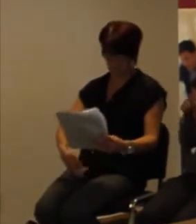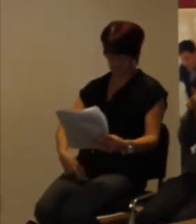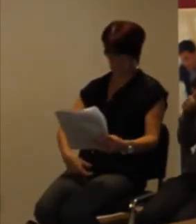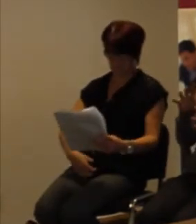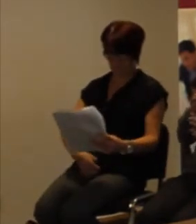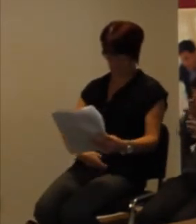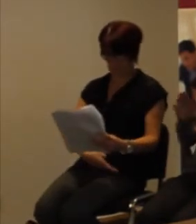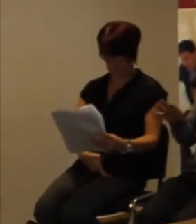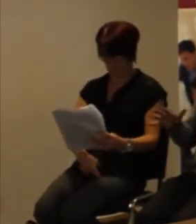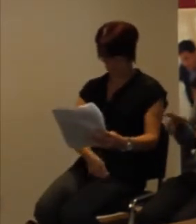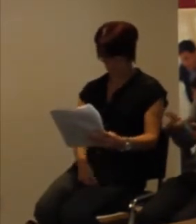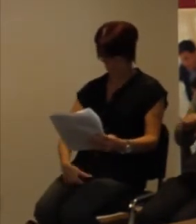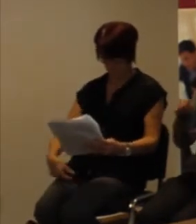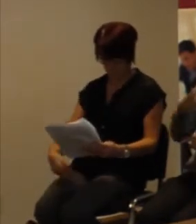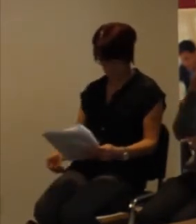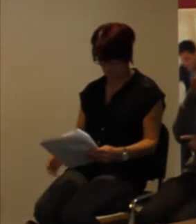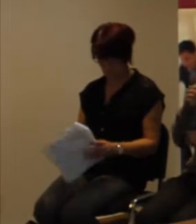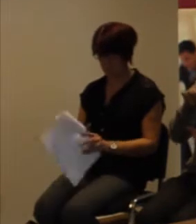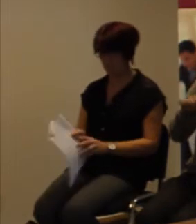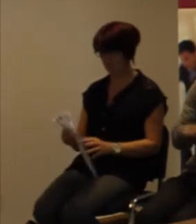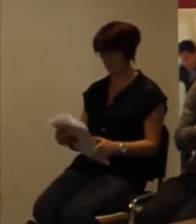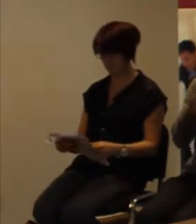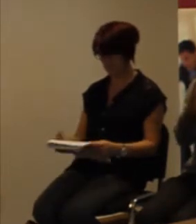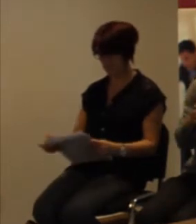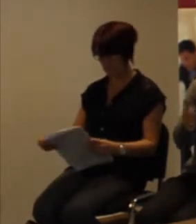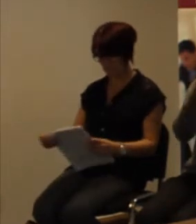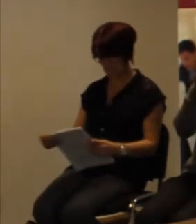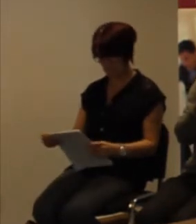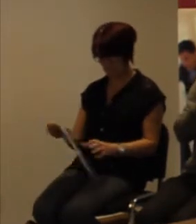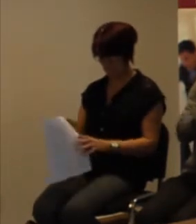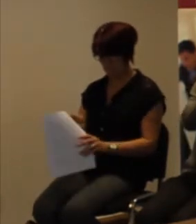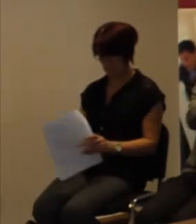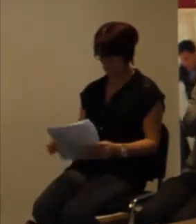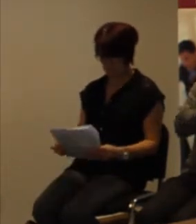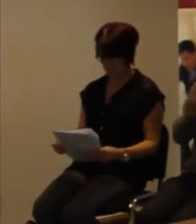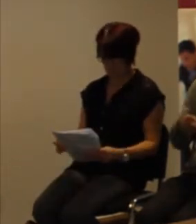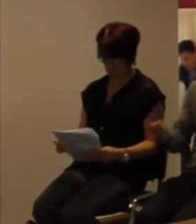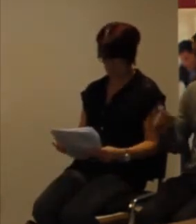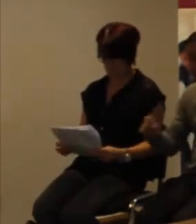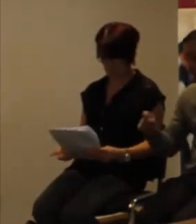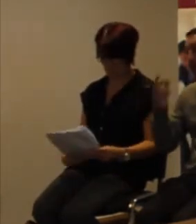processed separately, which may well work together. Okay.